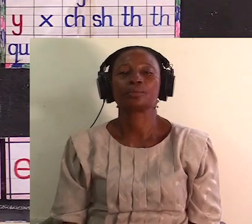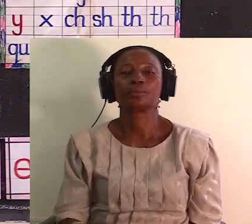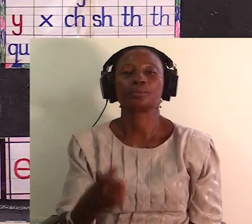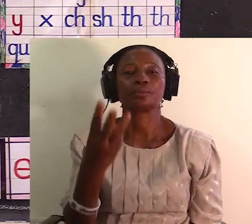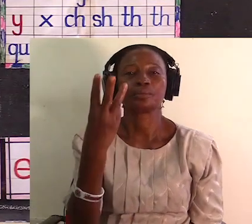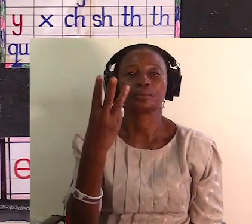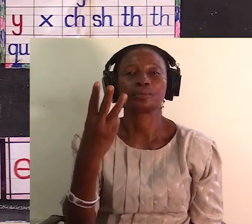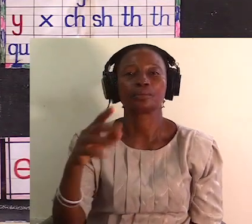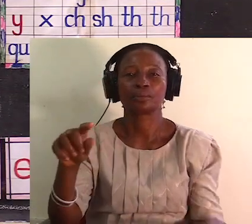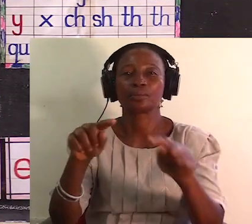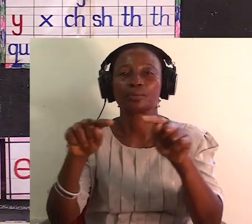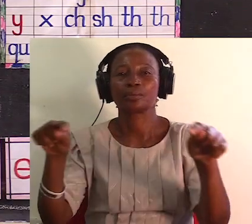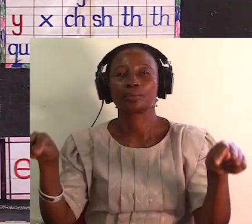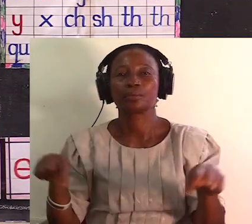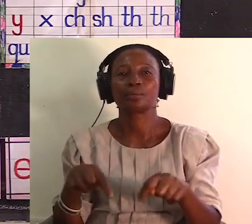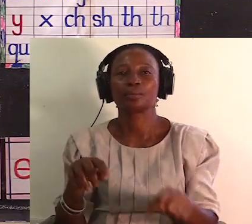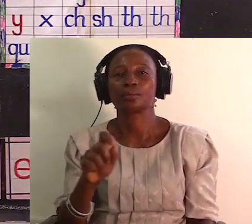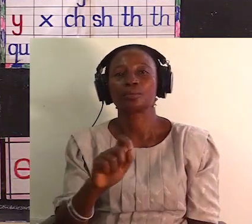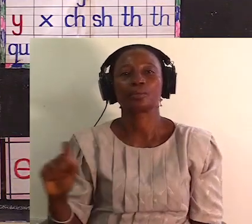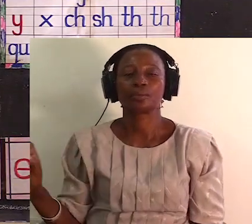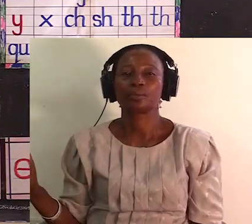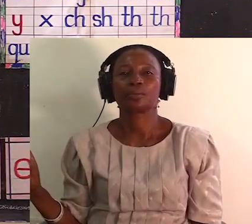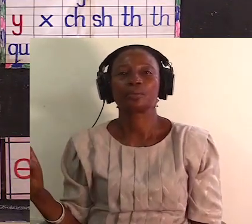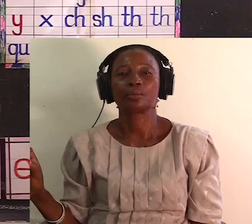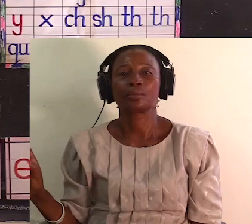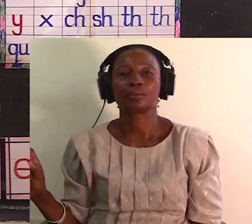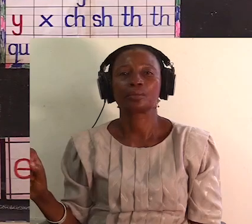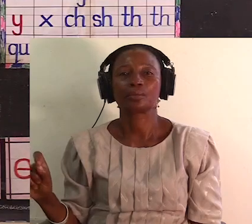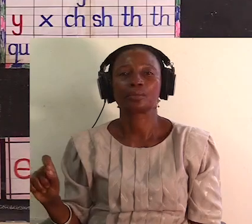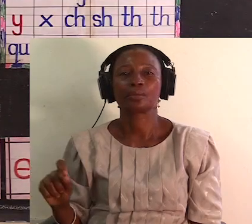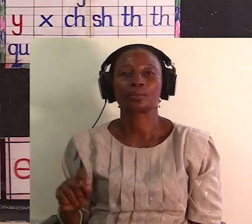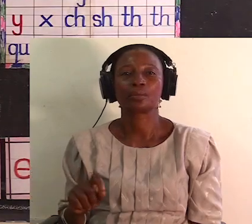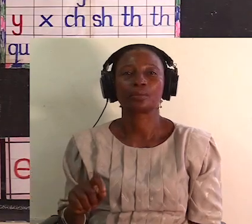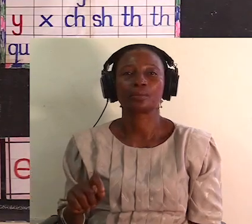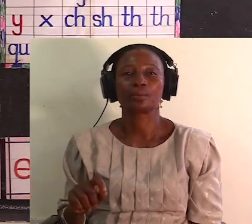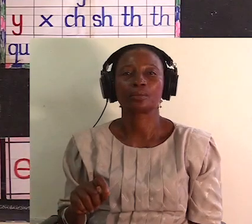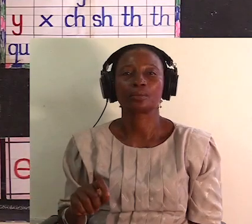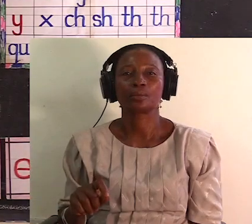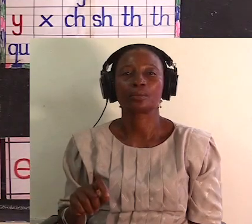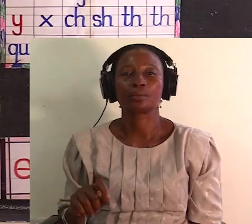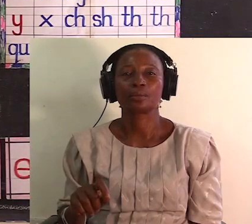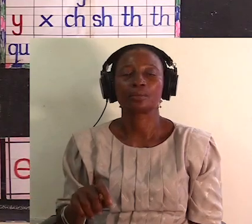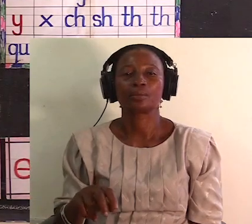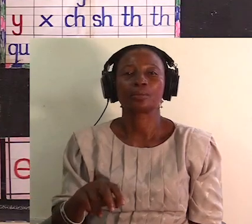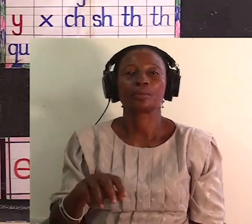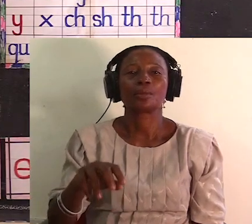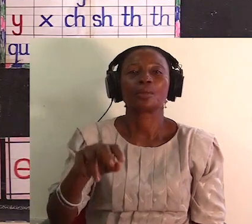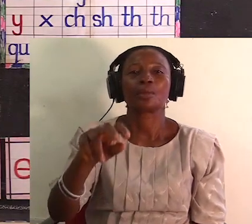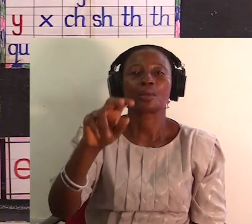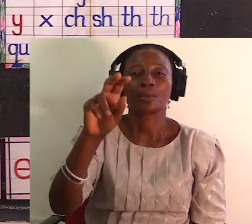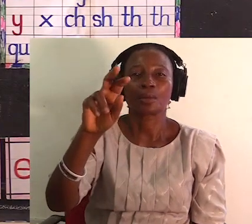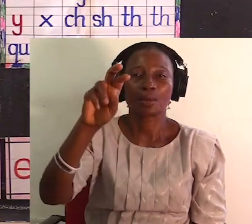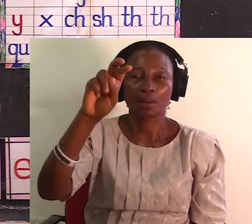The third box, write the letter sound